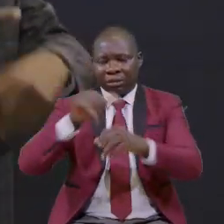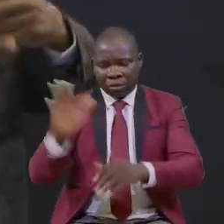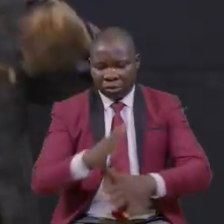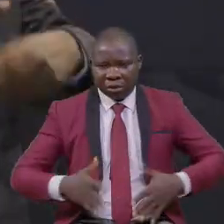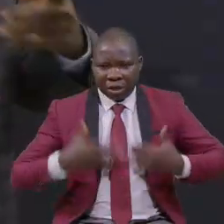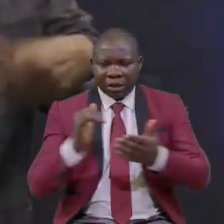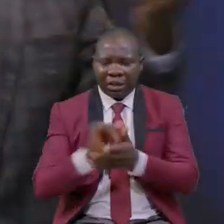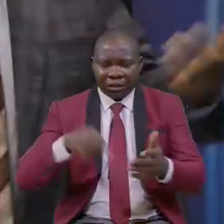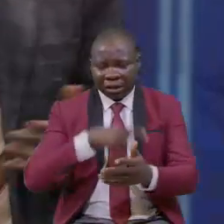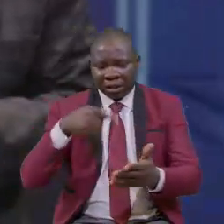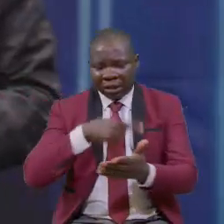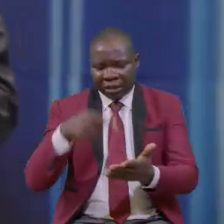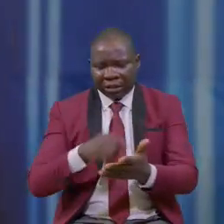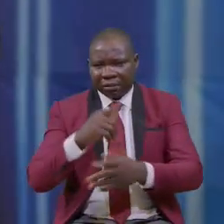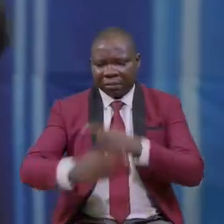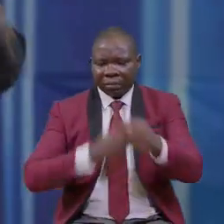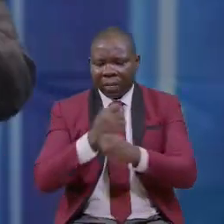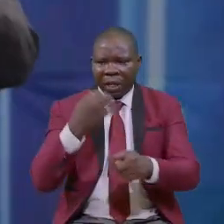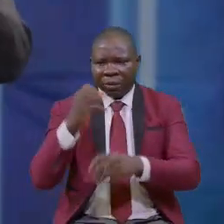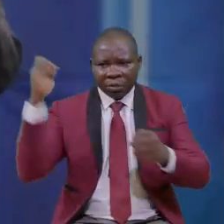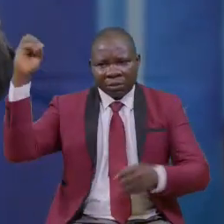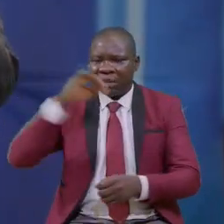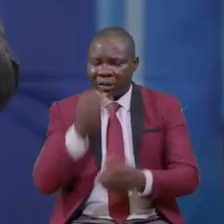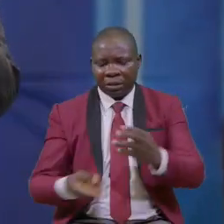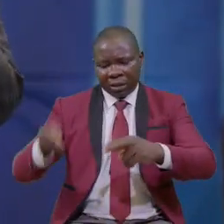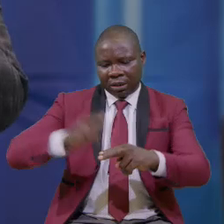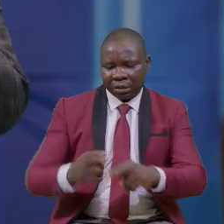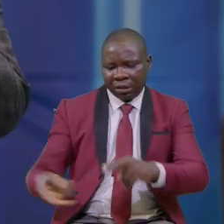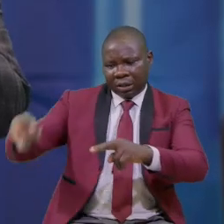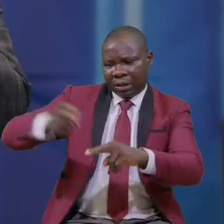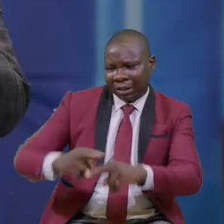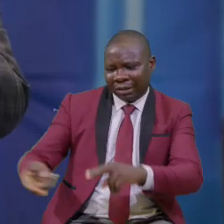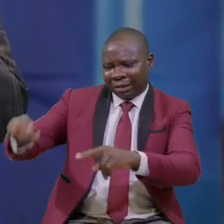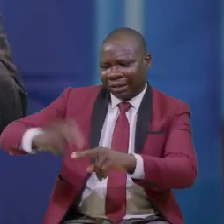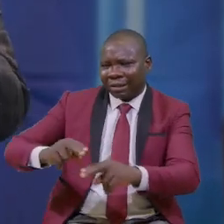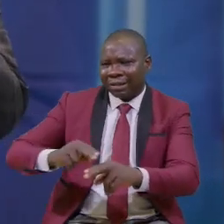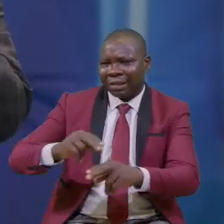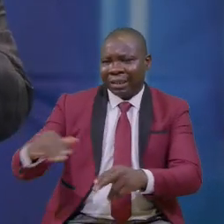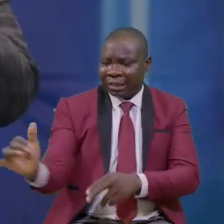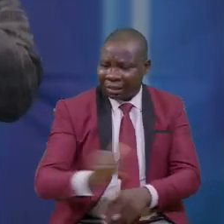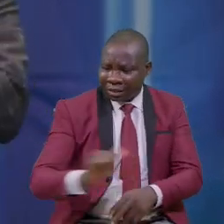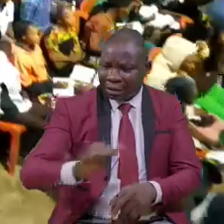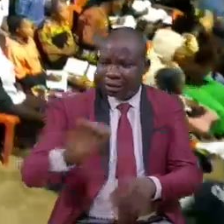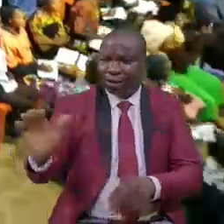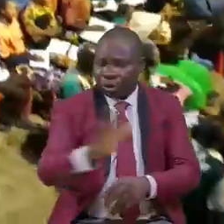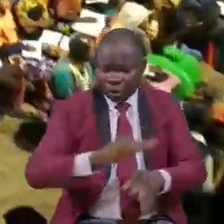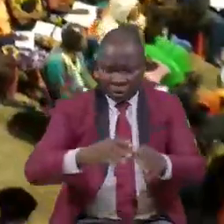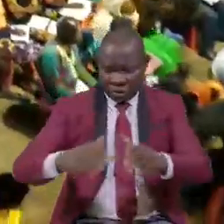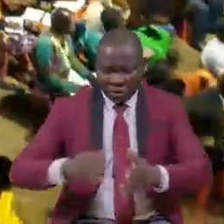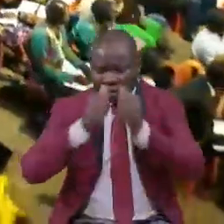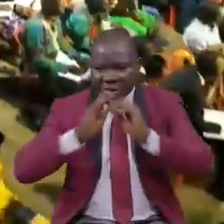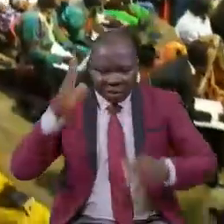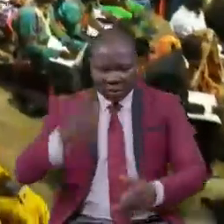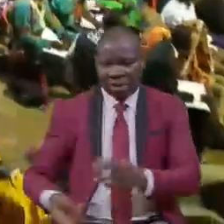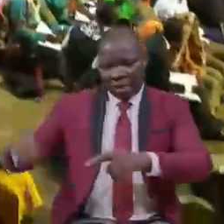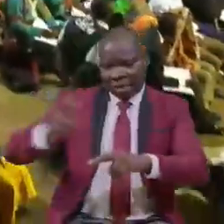is increasing and increasing and increasing. All the same, your blessings will increase tonight. We're talking